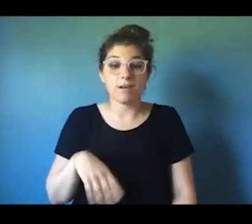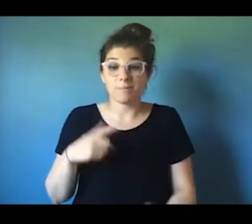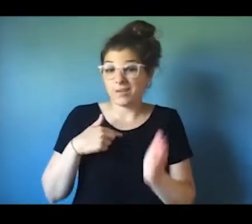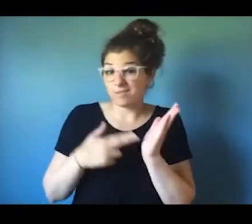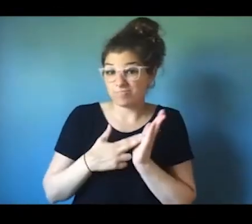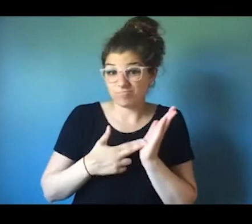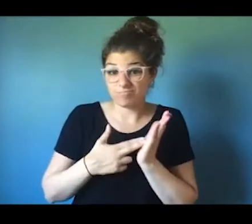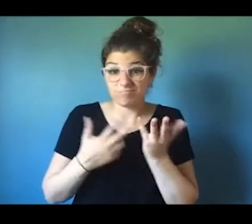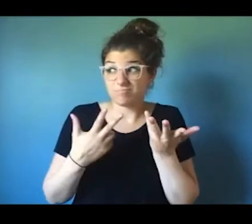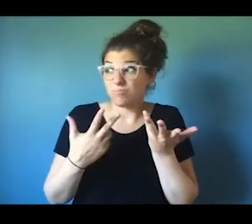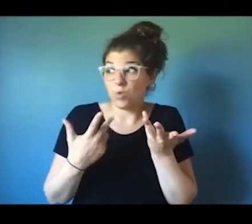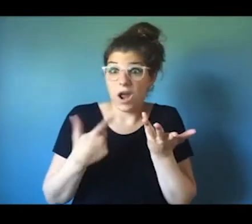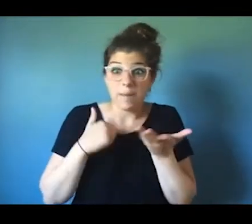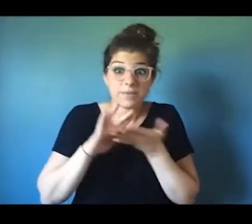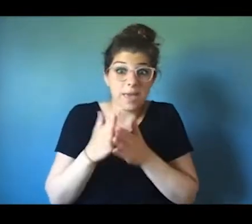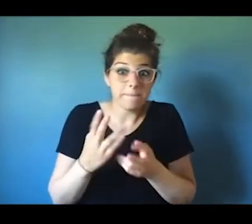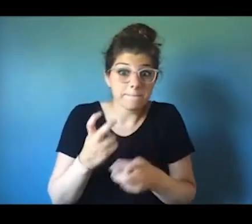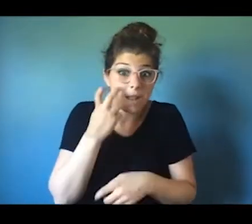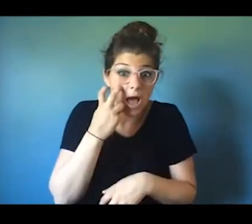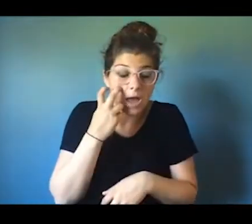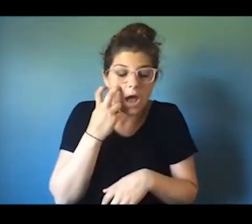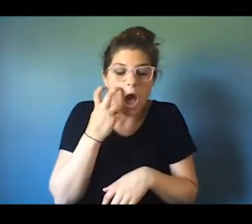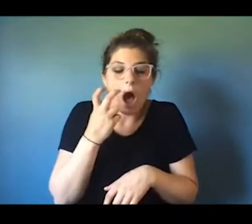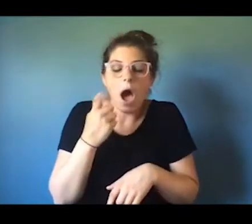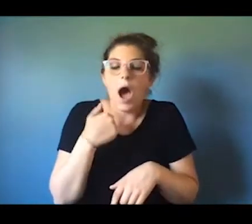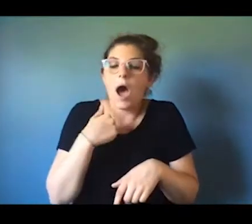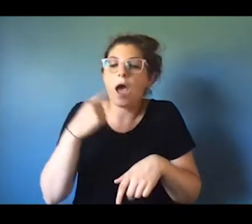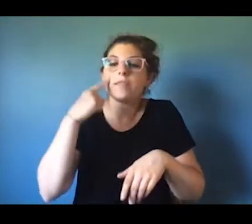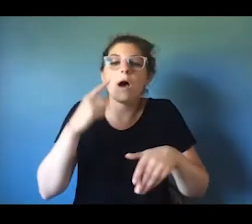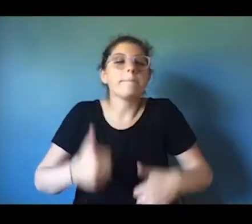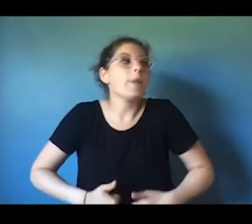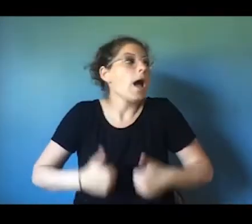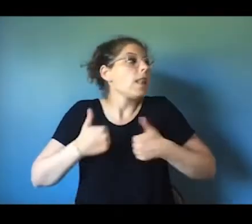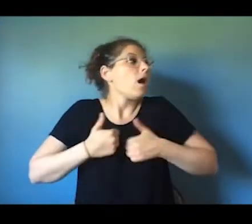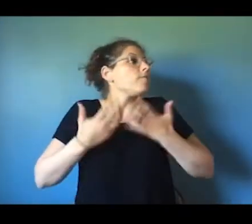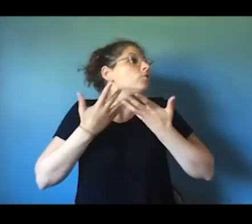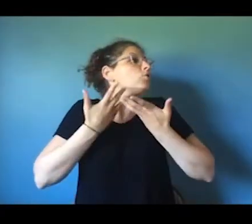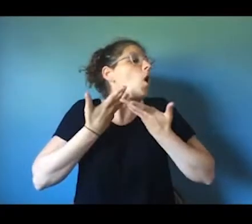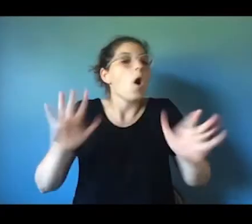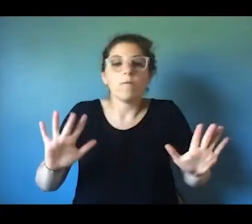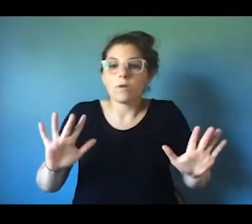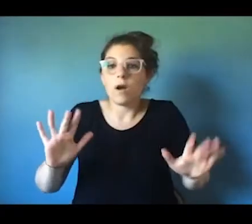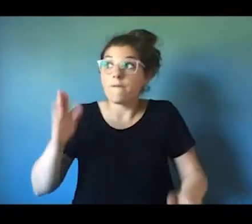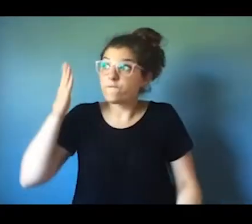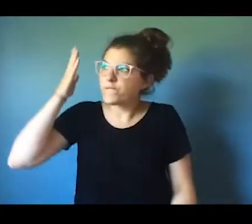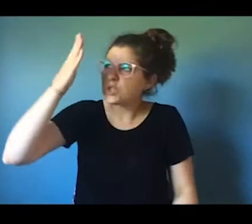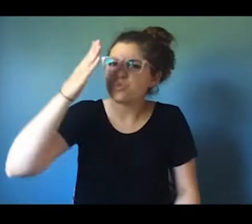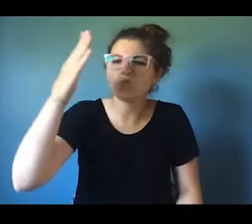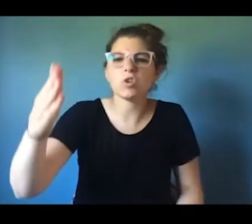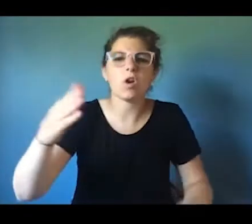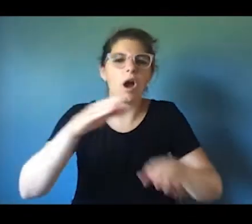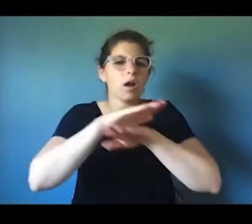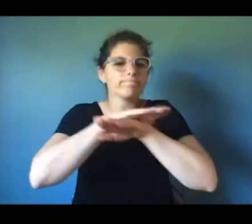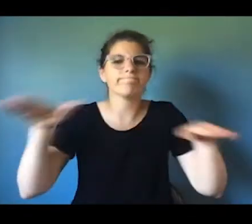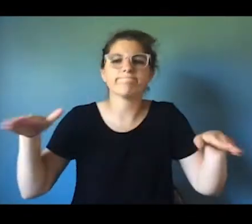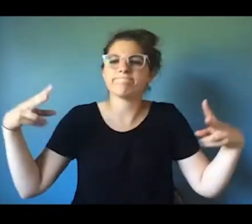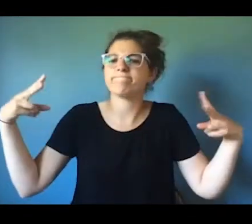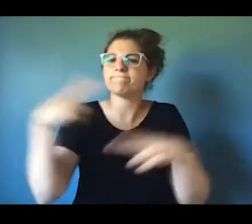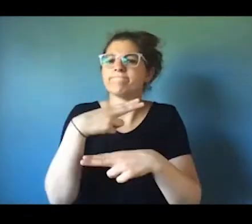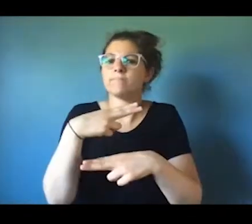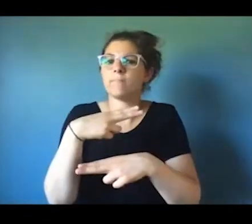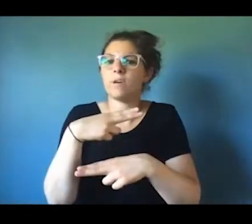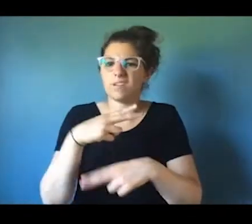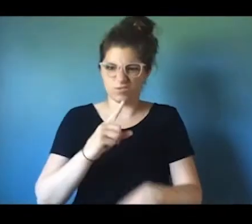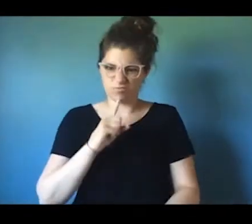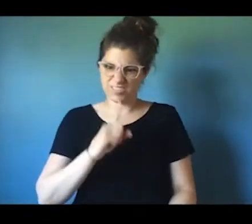ended up losing my eyesight. And I'll be completely honest, whenever I went blind, I thought everything was over. I couldn't imagine